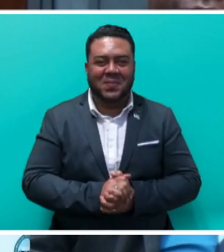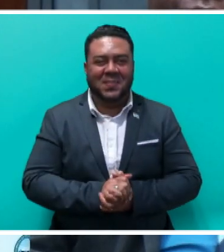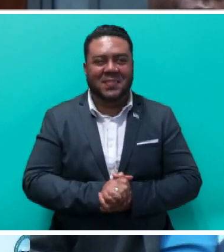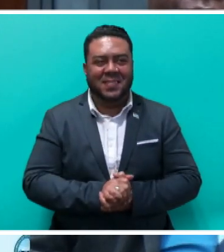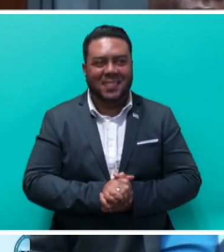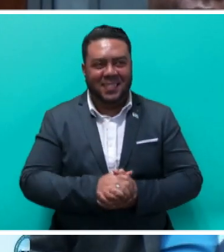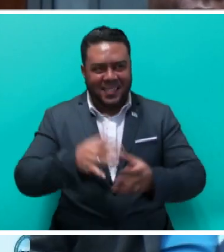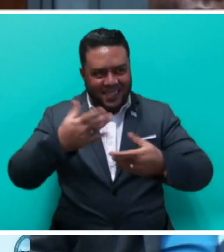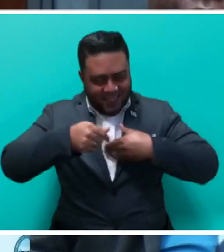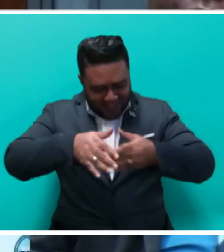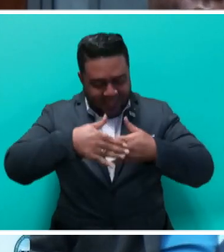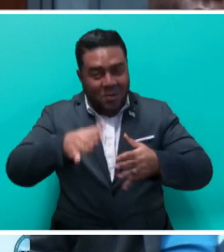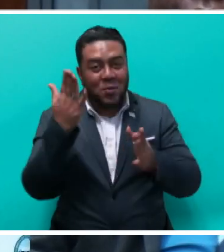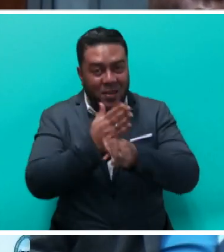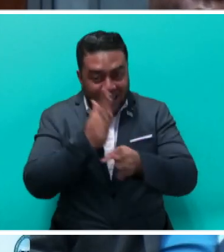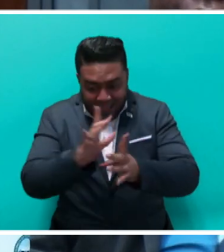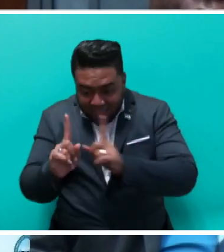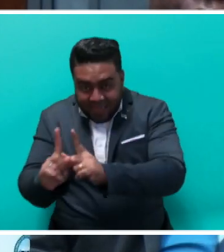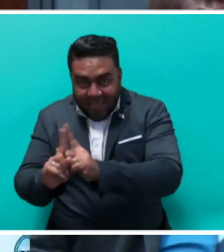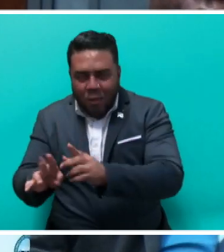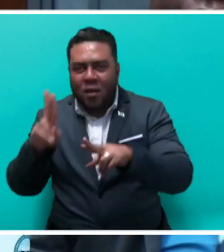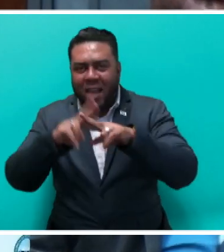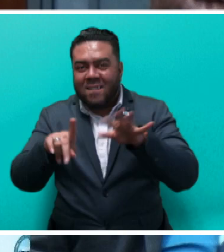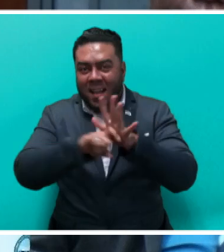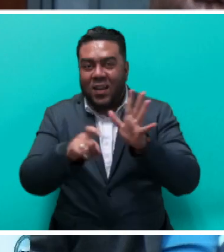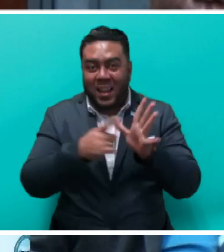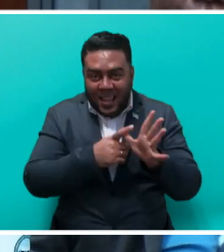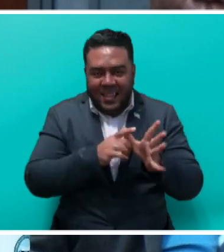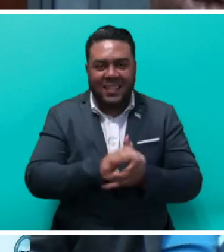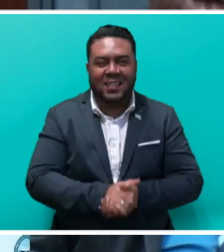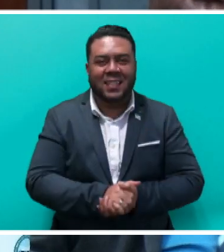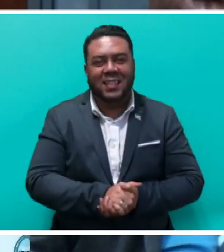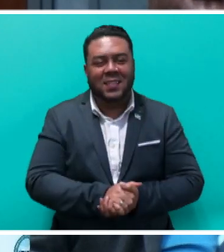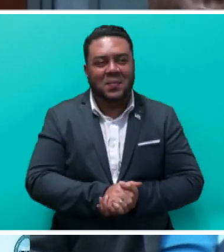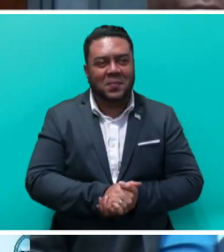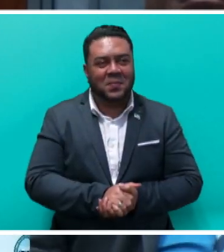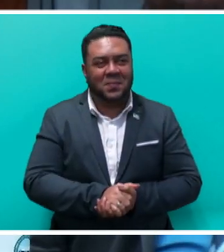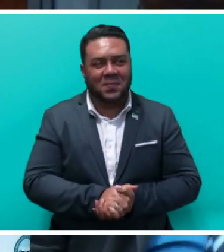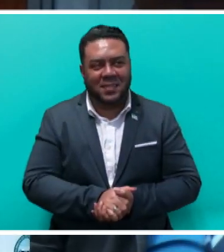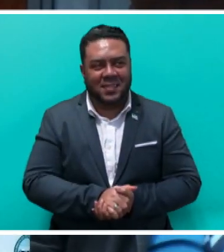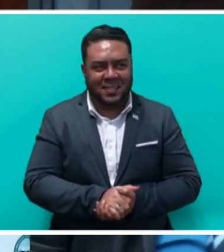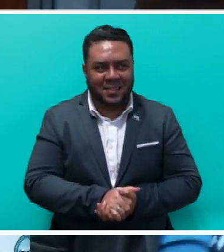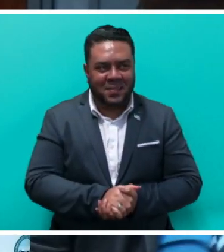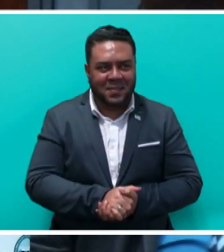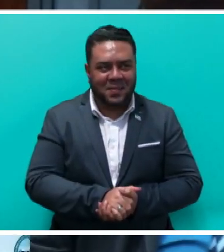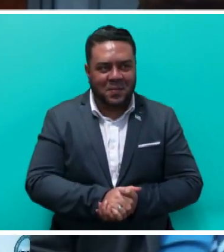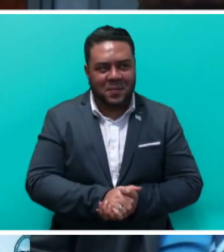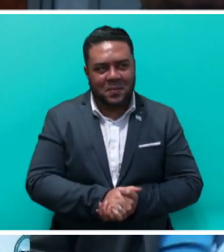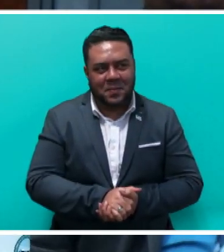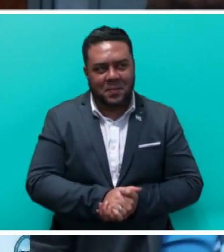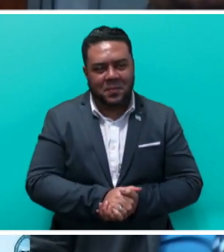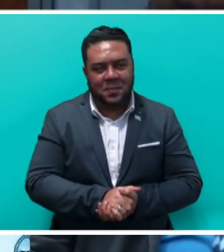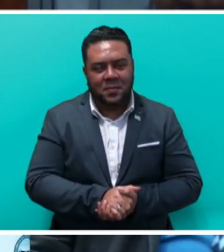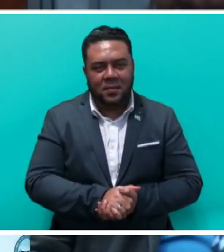to work closely with the FRA and LTA in implementing these reforms. And also I urge